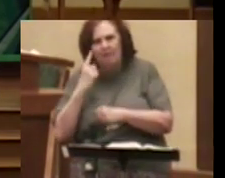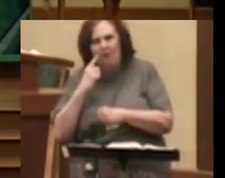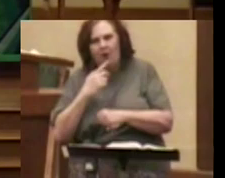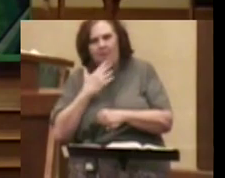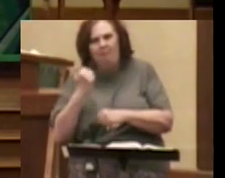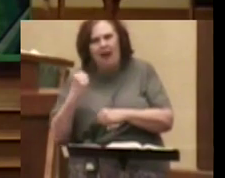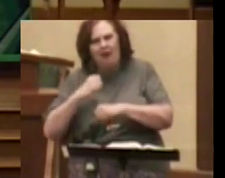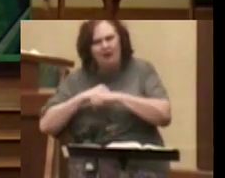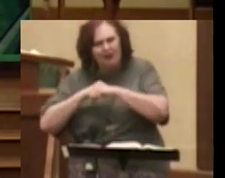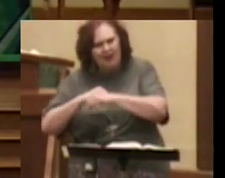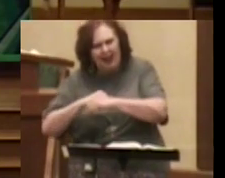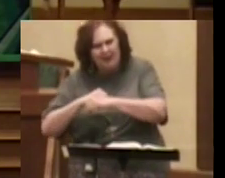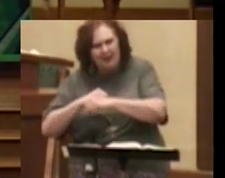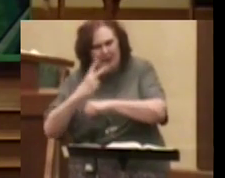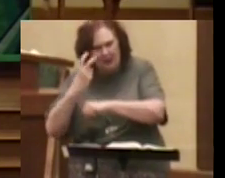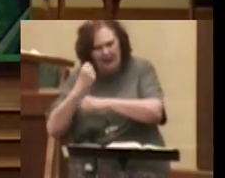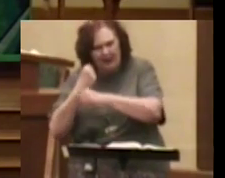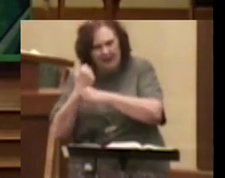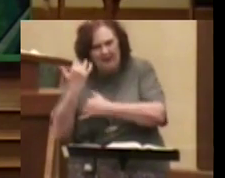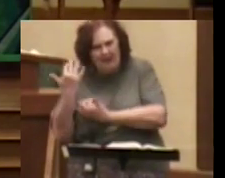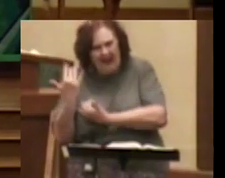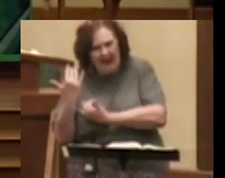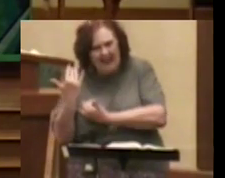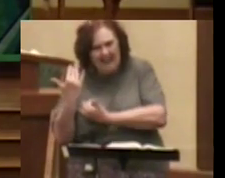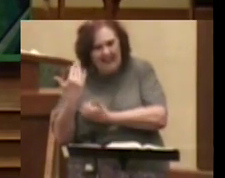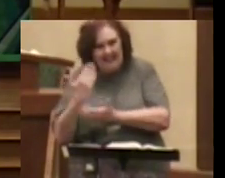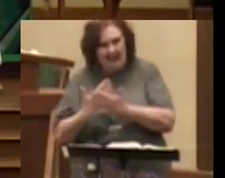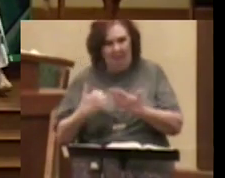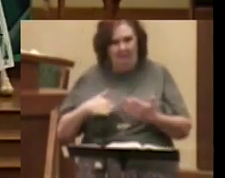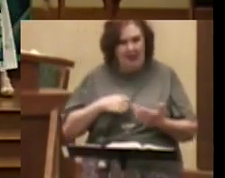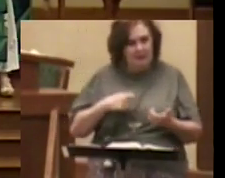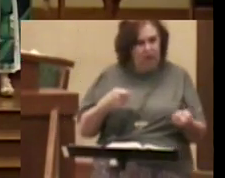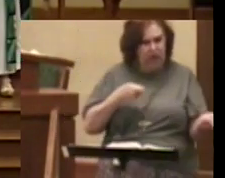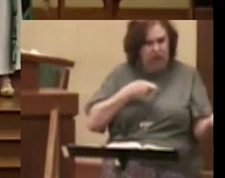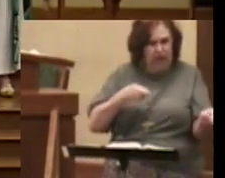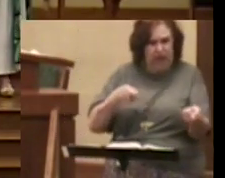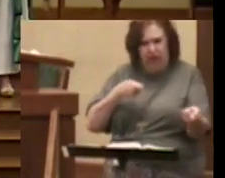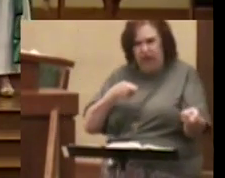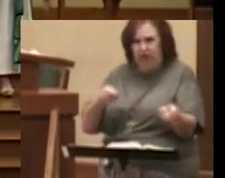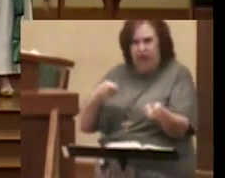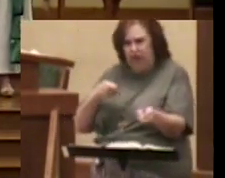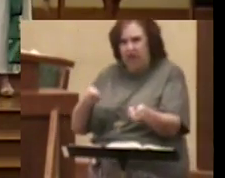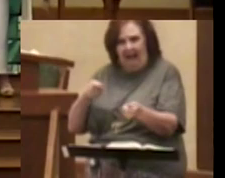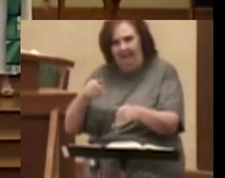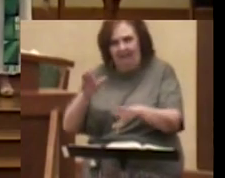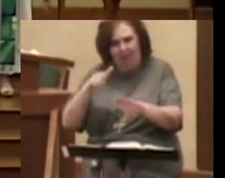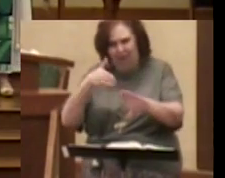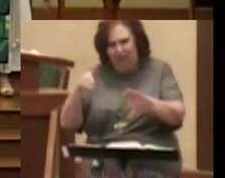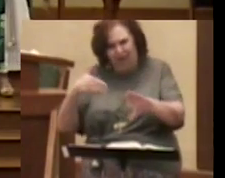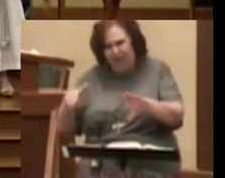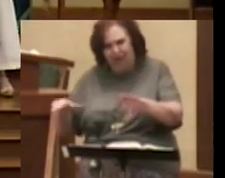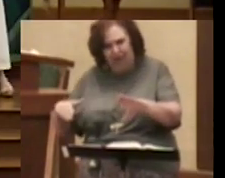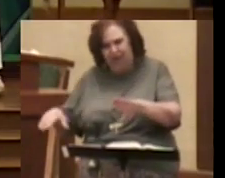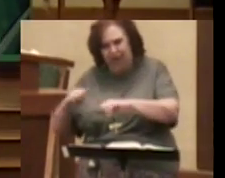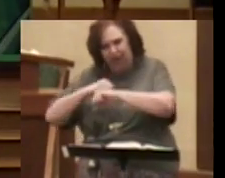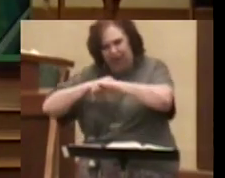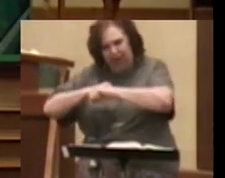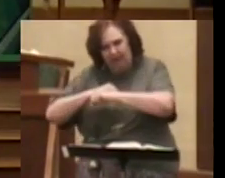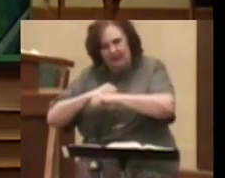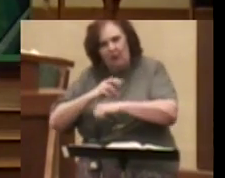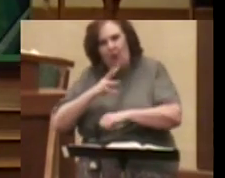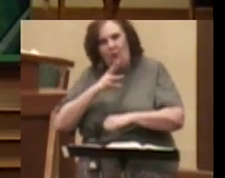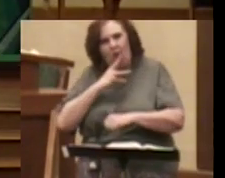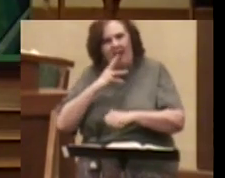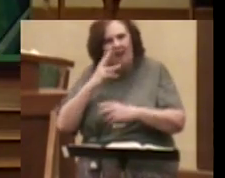better shelter. Some in our group power washed roofs and then put on a sealant so that the water could not seep into their